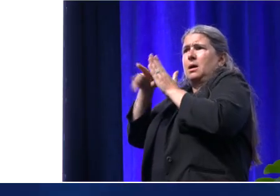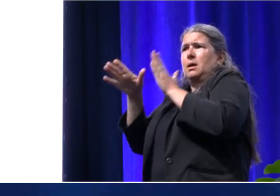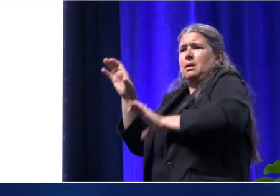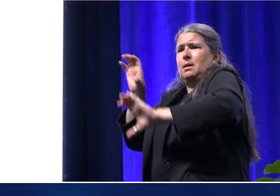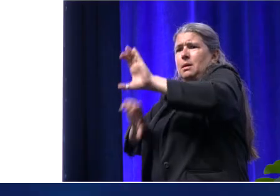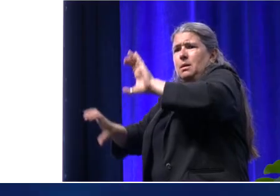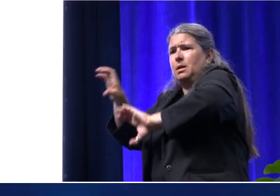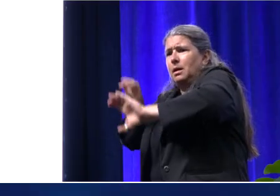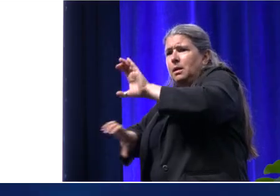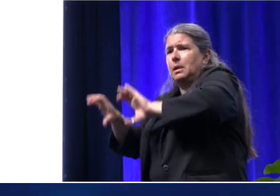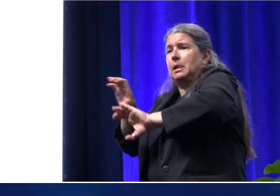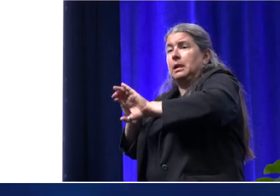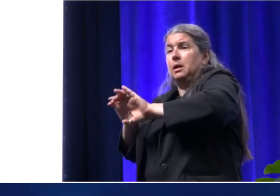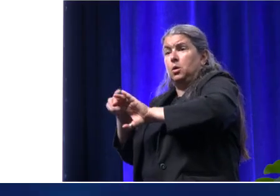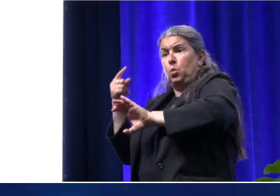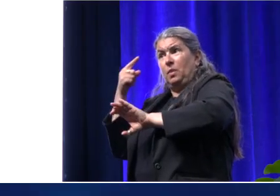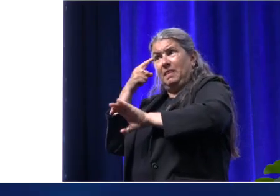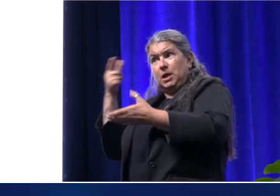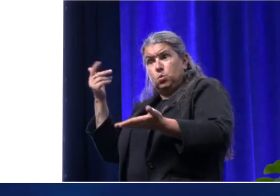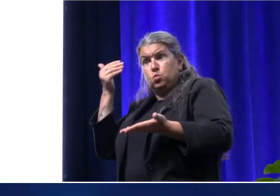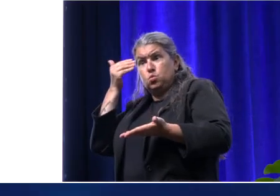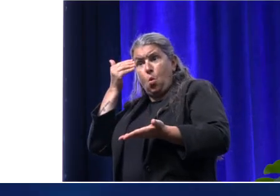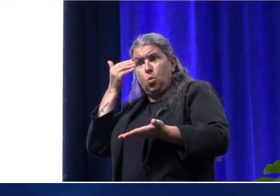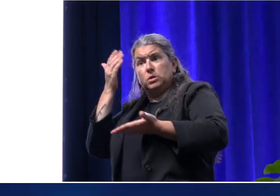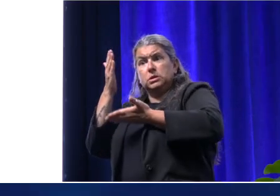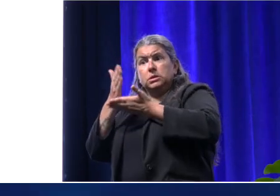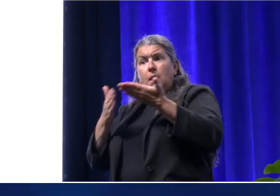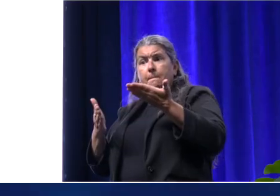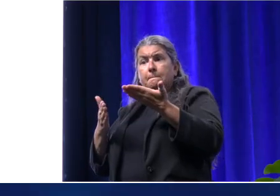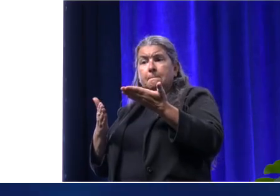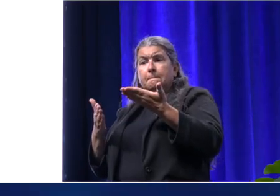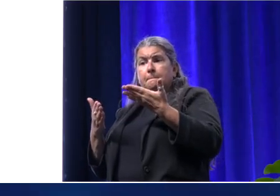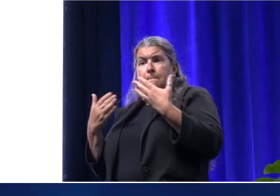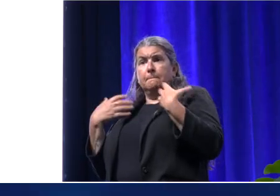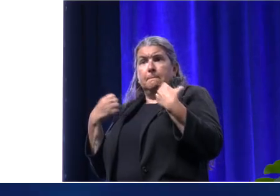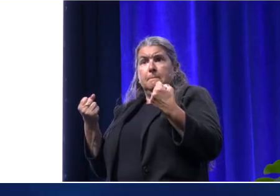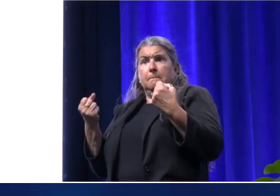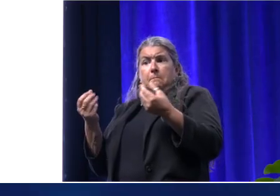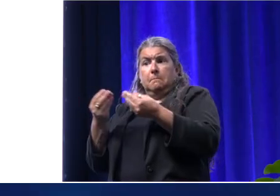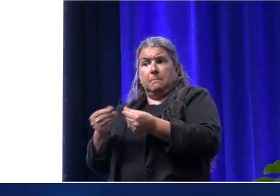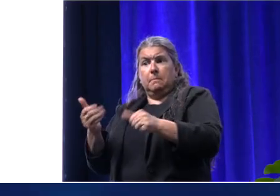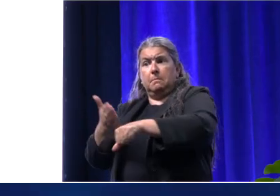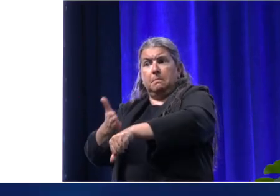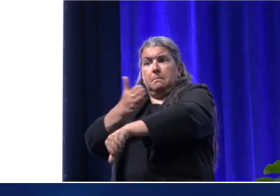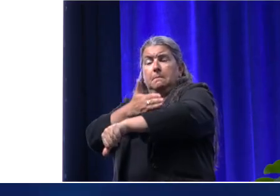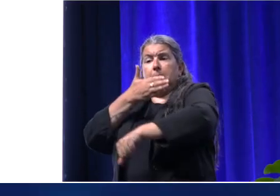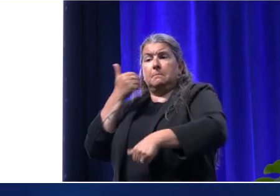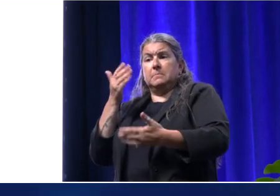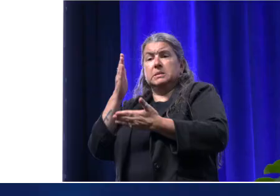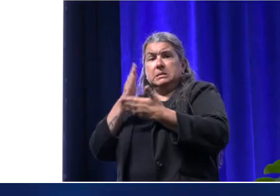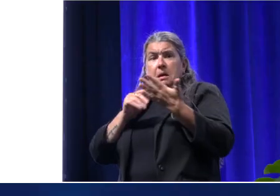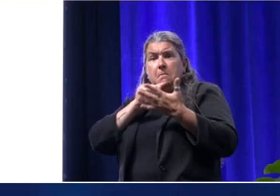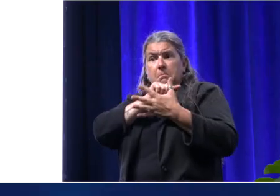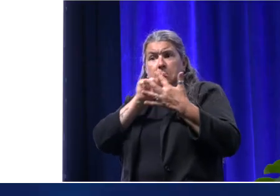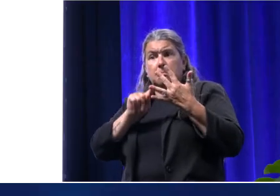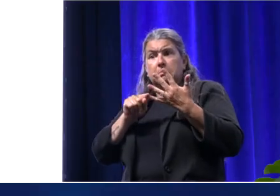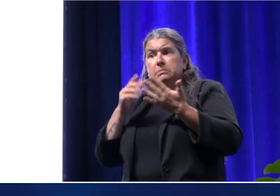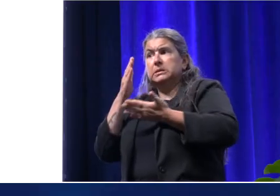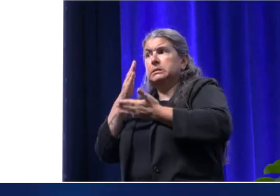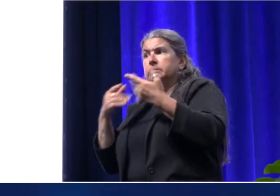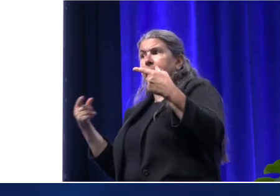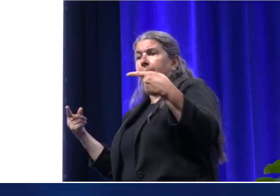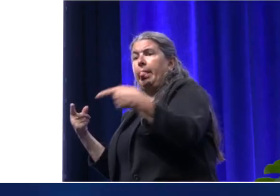some of the cures for some of those intoxications and poisonings will exacerbate poisonings from some of the